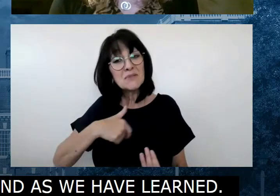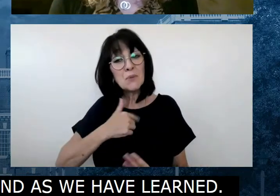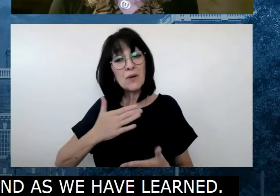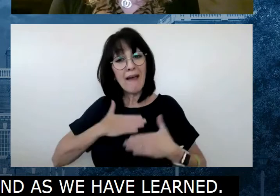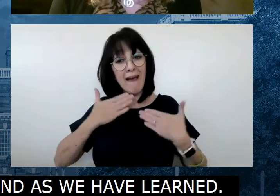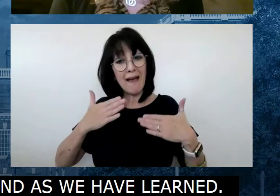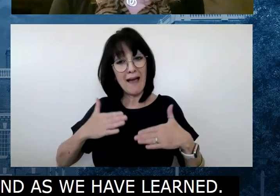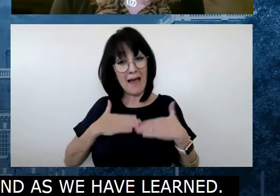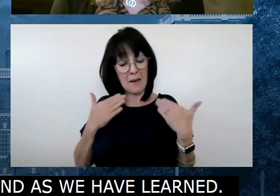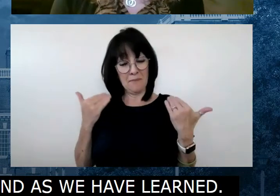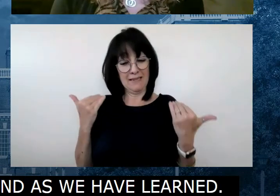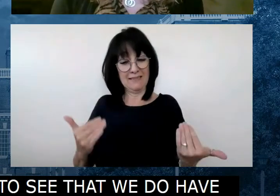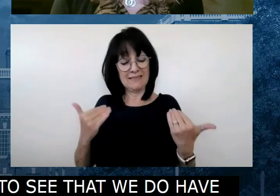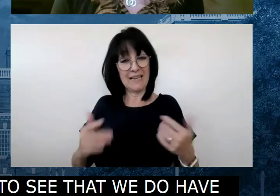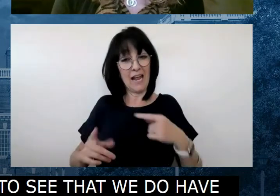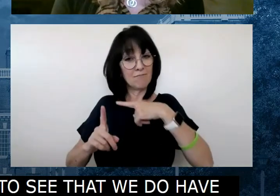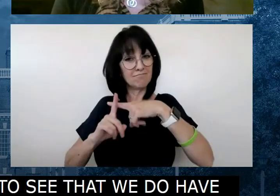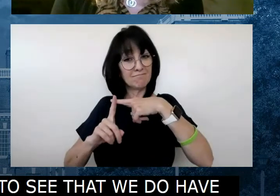to our